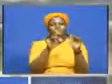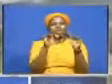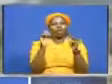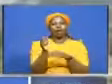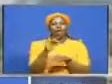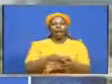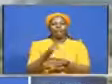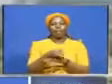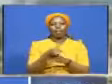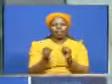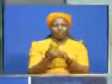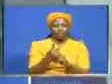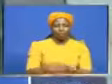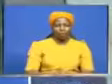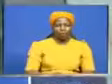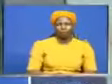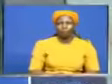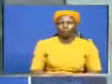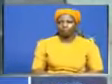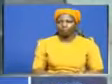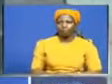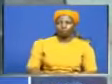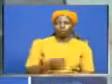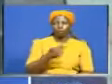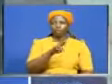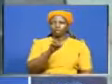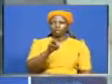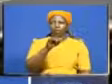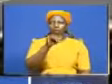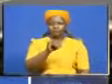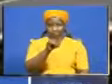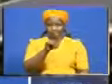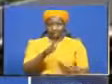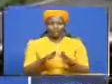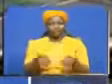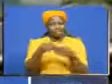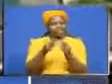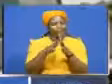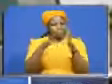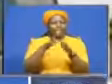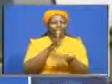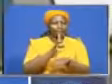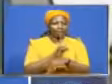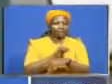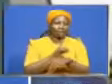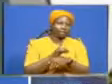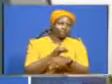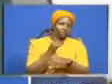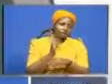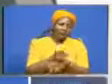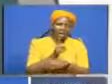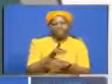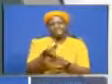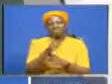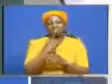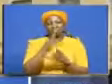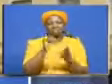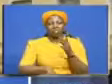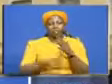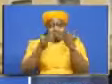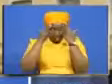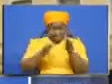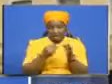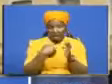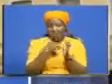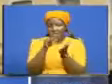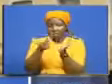telecoms regulator allegations, which called Huawei one of the greatest threats to Sweden, Huawei argued that the decision lacked legal